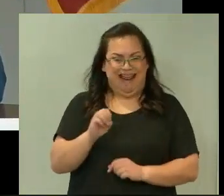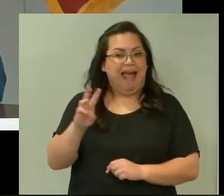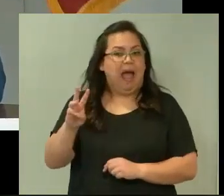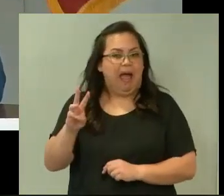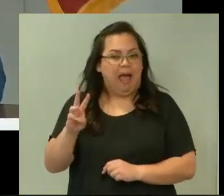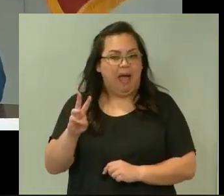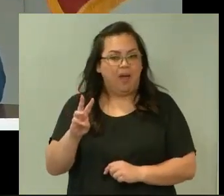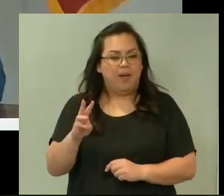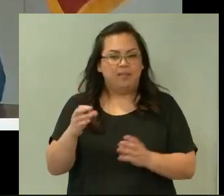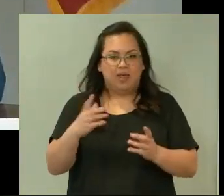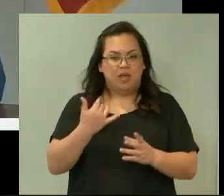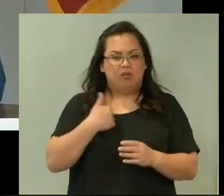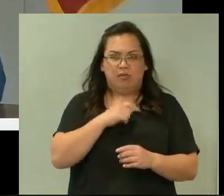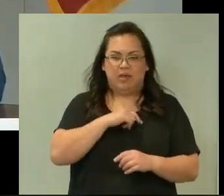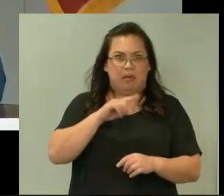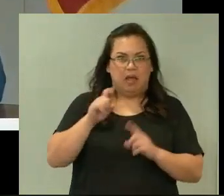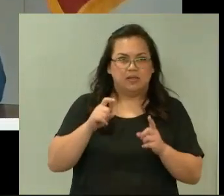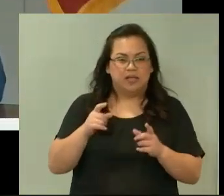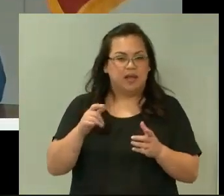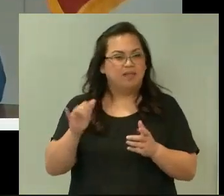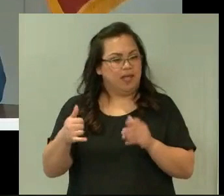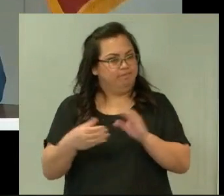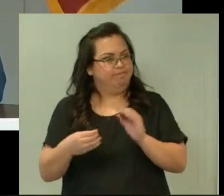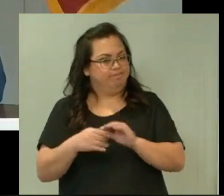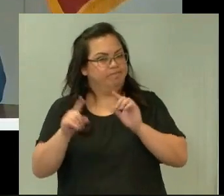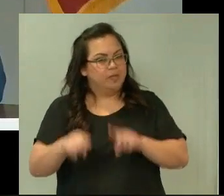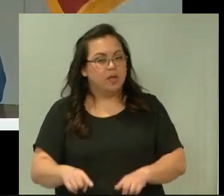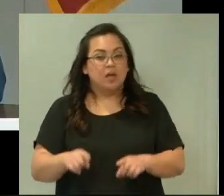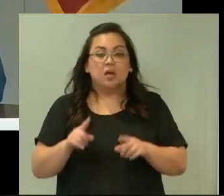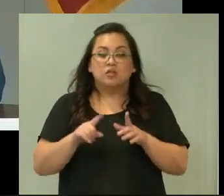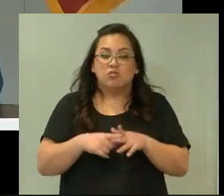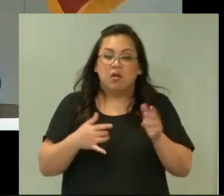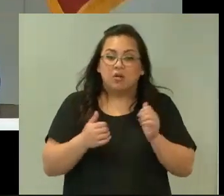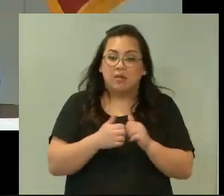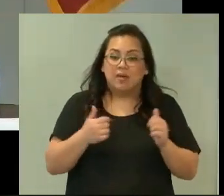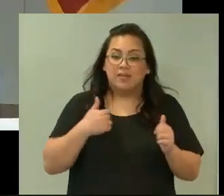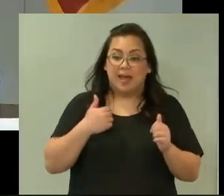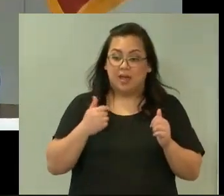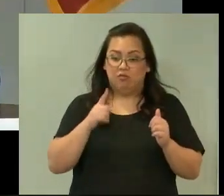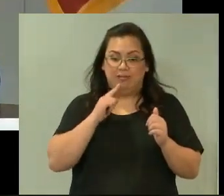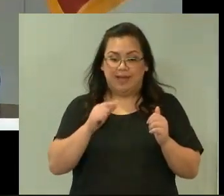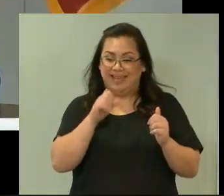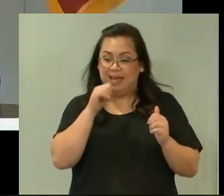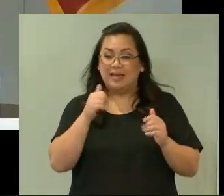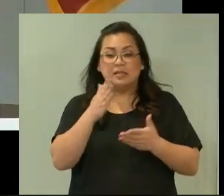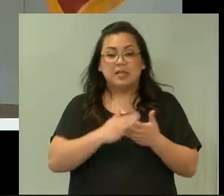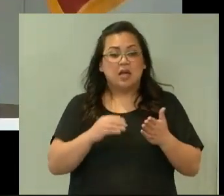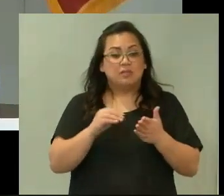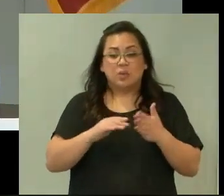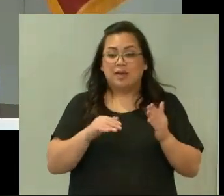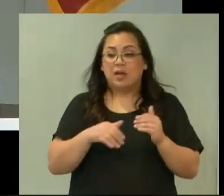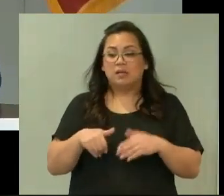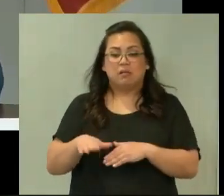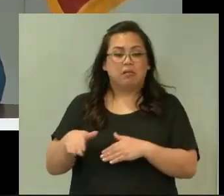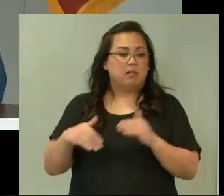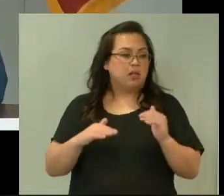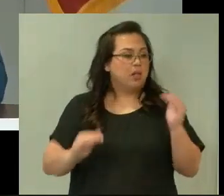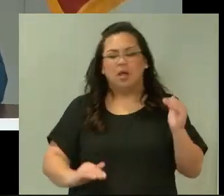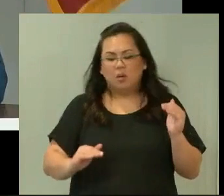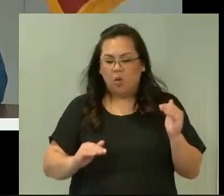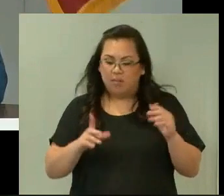lot of our questions have been asking, and starting with that equitable lens that Lorena spoke